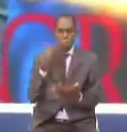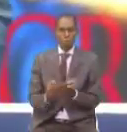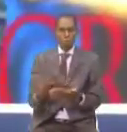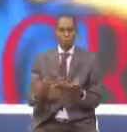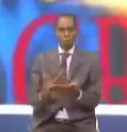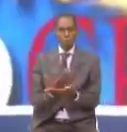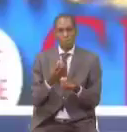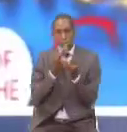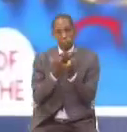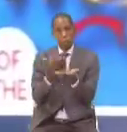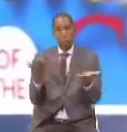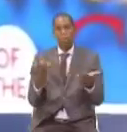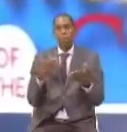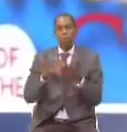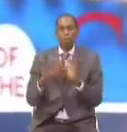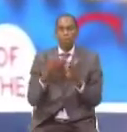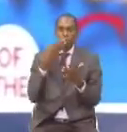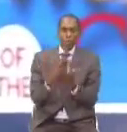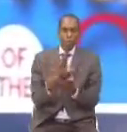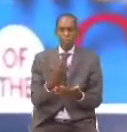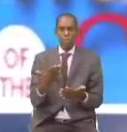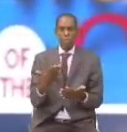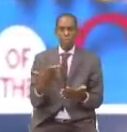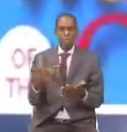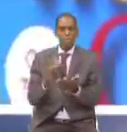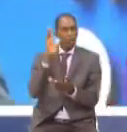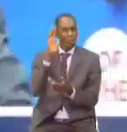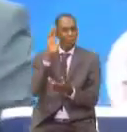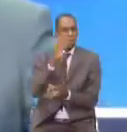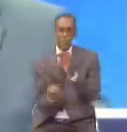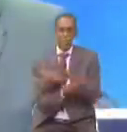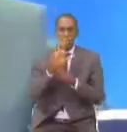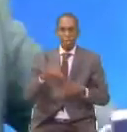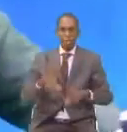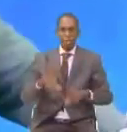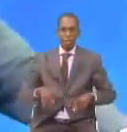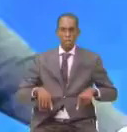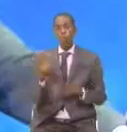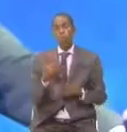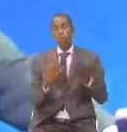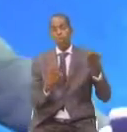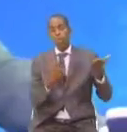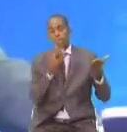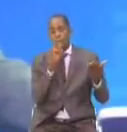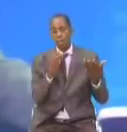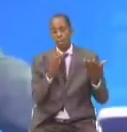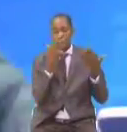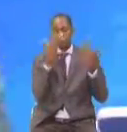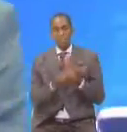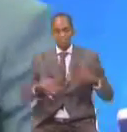tidings. It means something that will turn your life around. Where there is sadness, gladness will